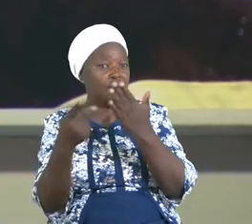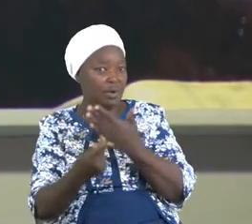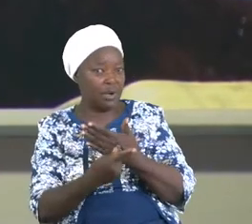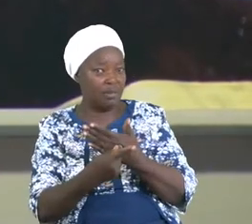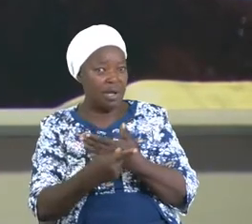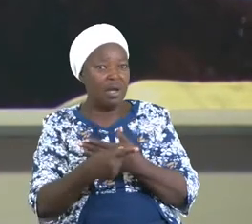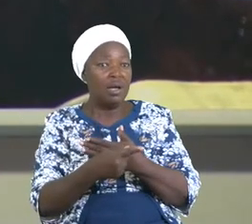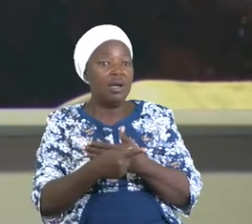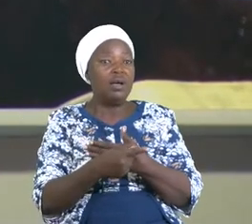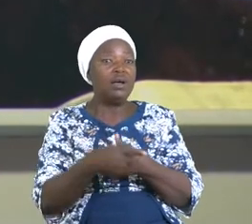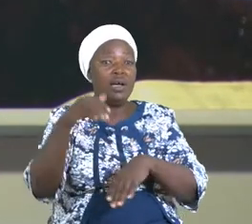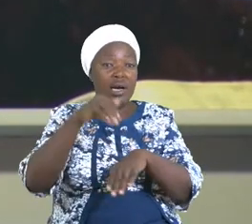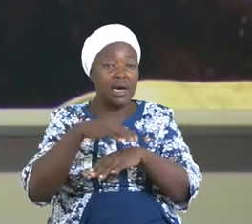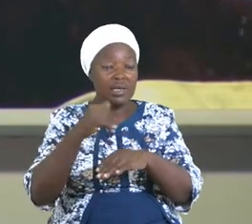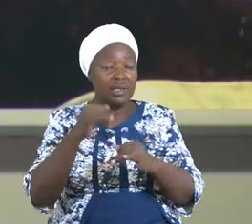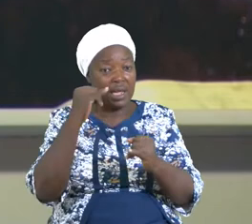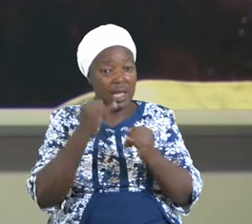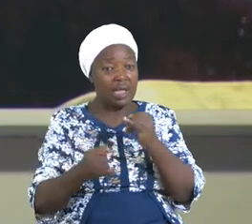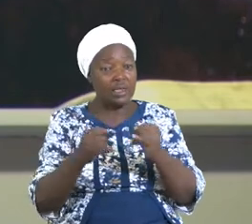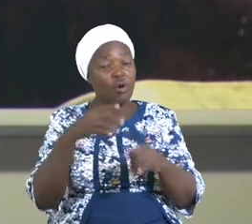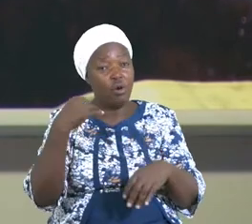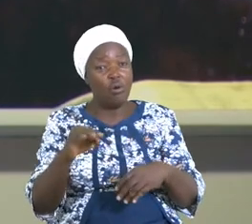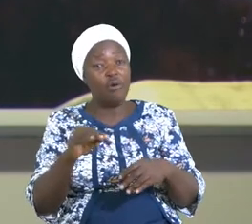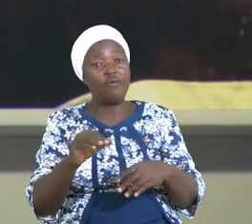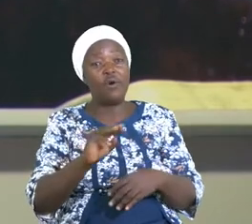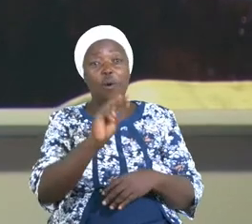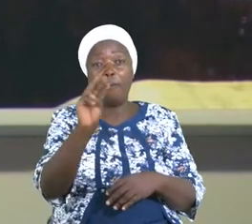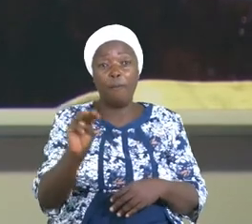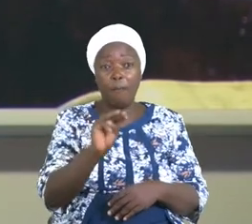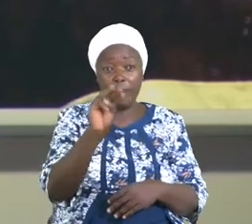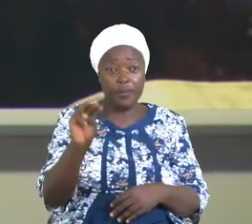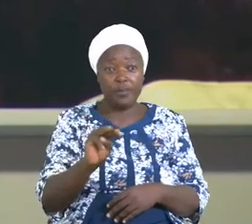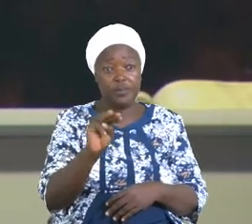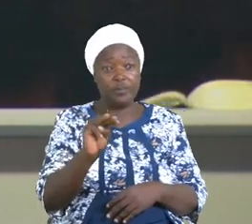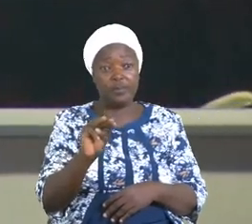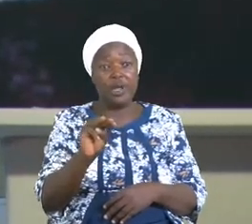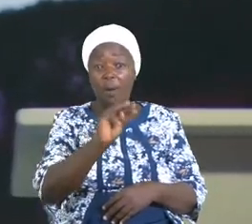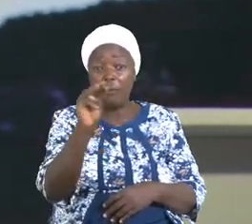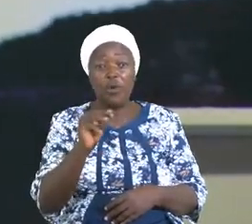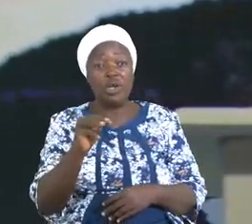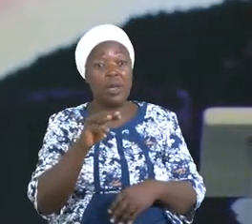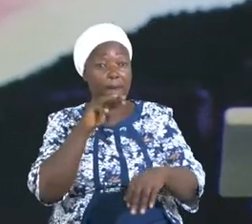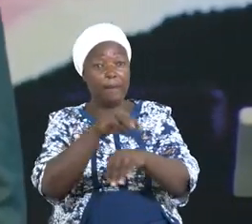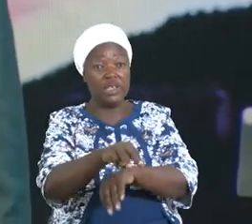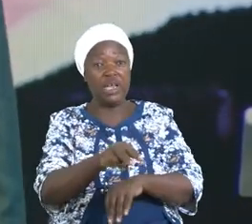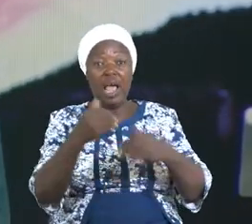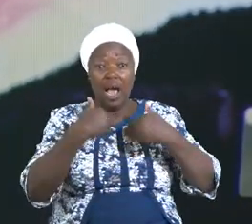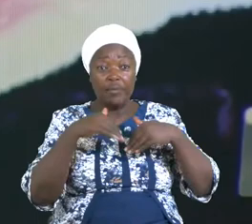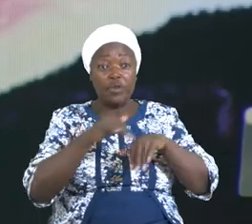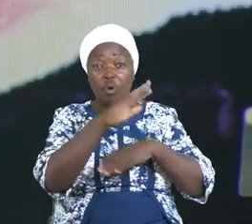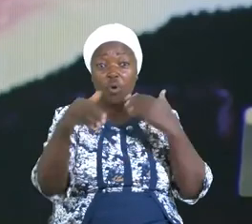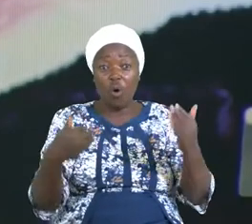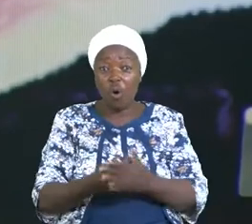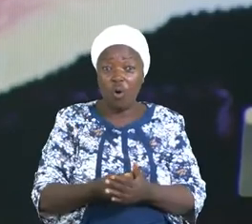of Monday morning message, I've been done all